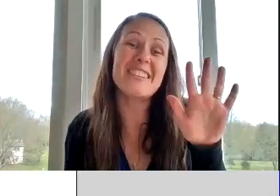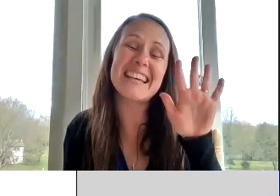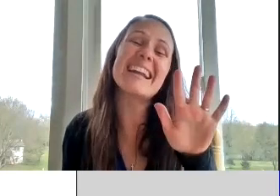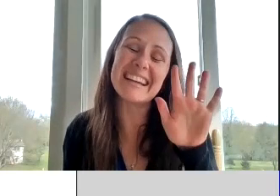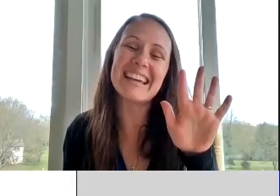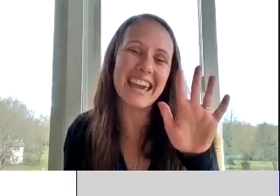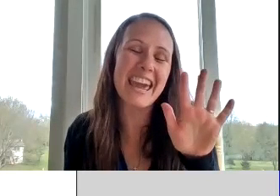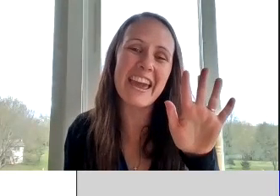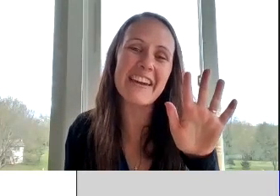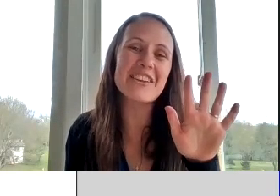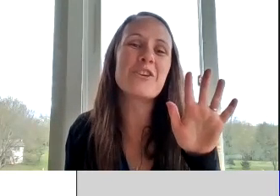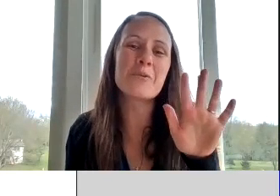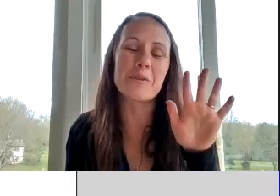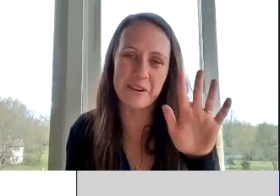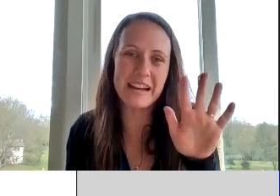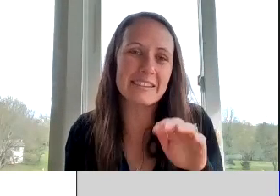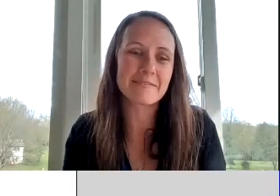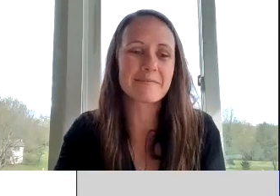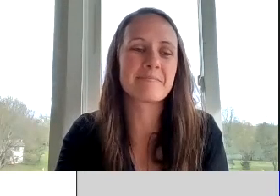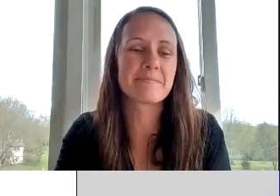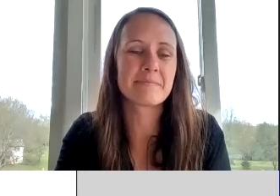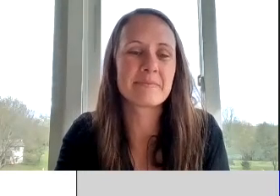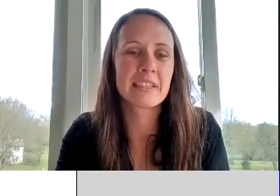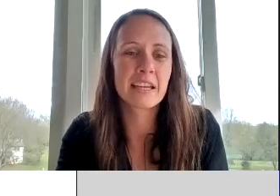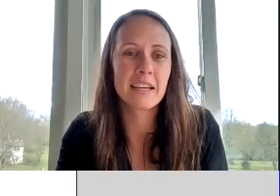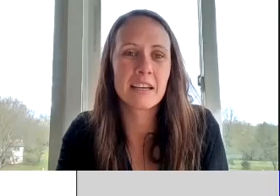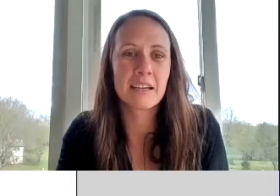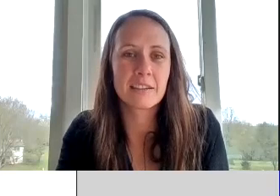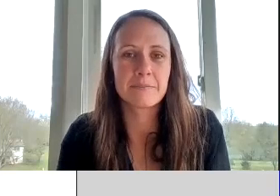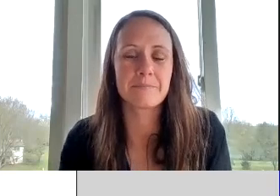If you said in a cave, you were right.